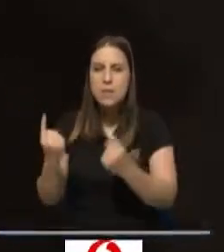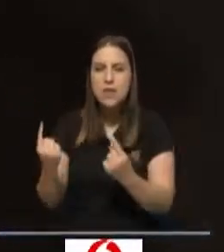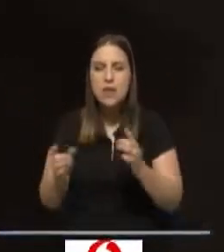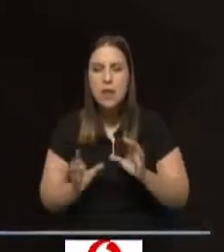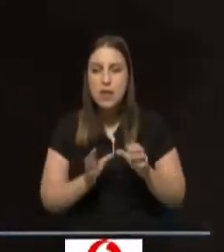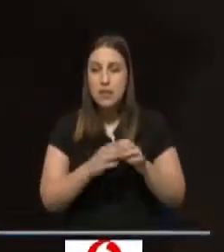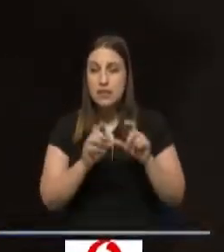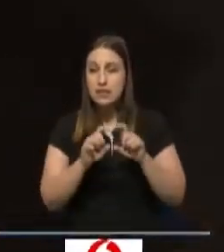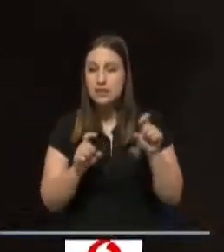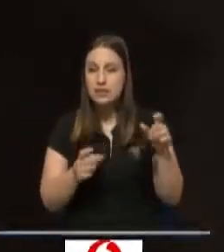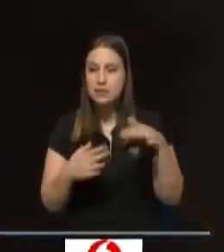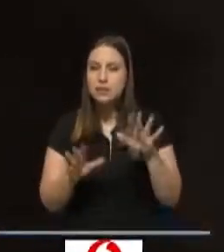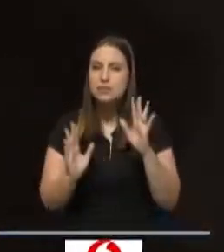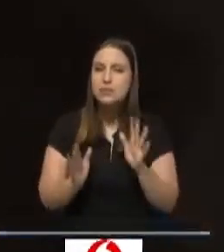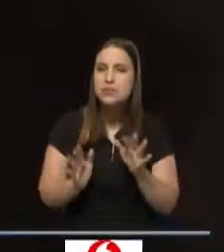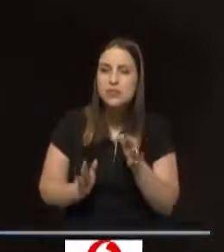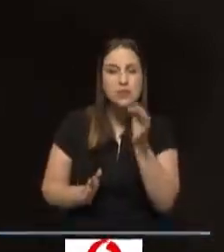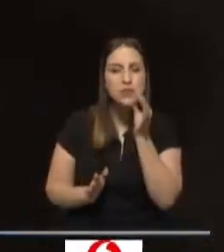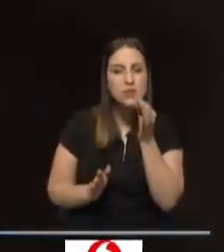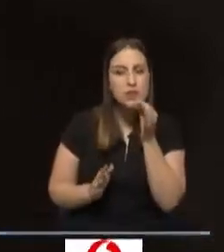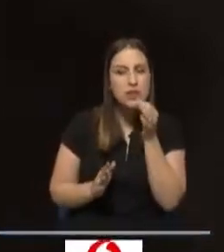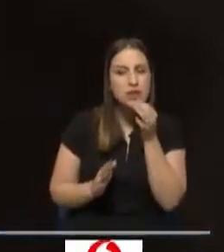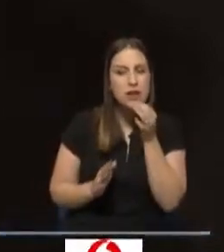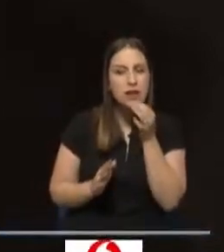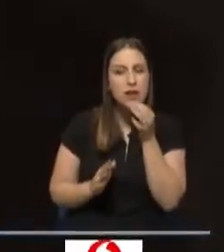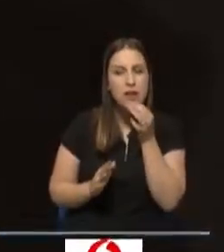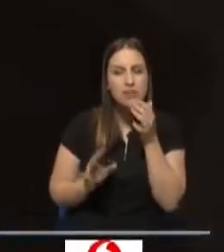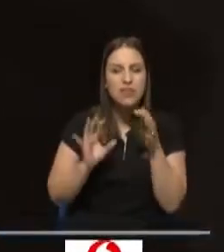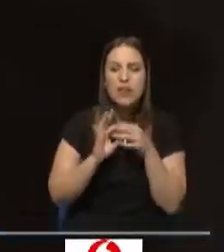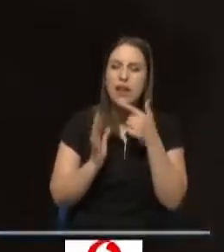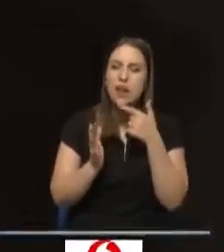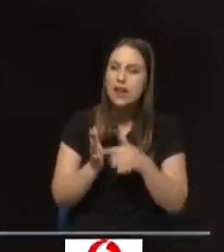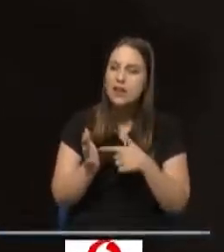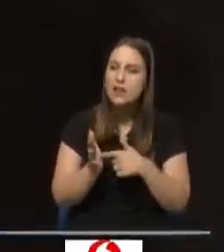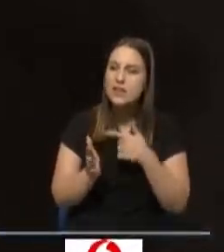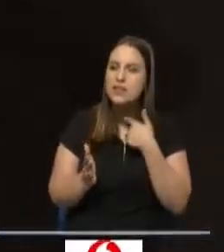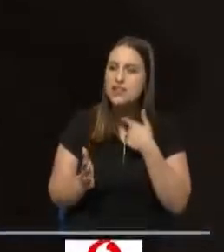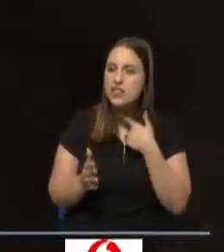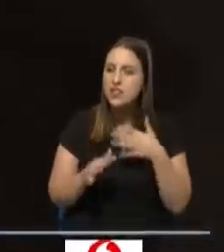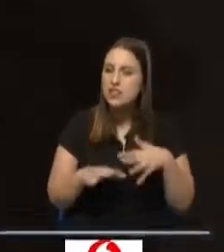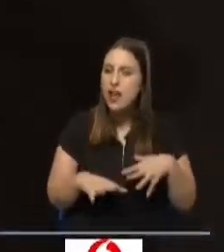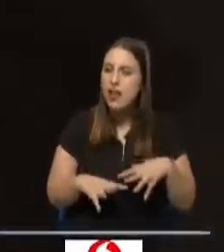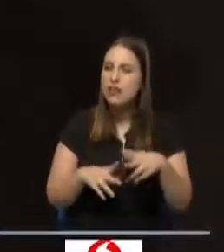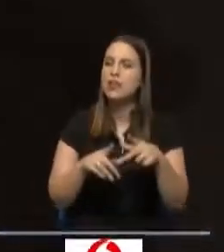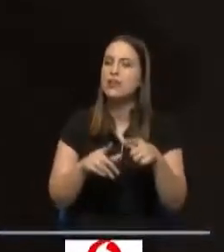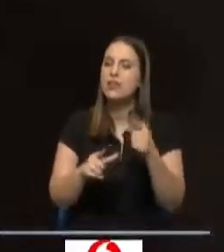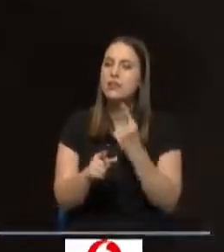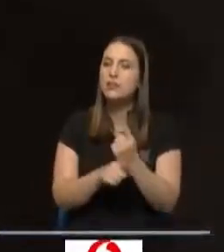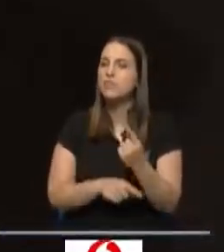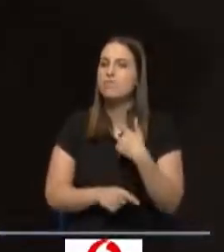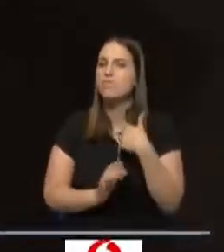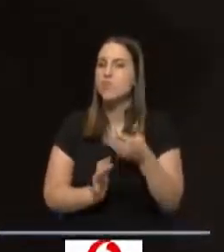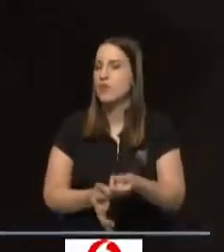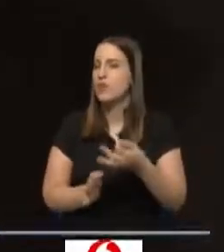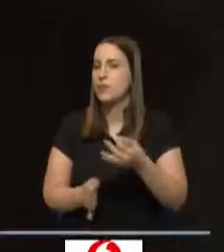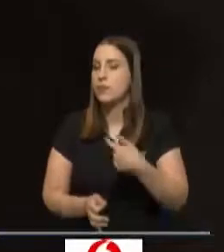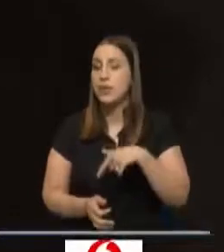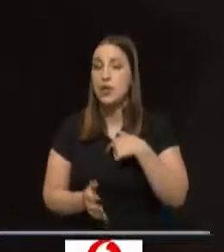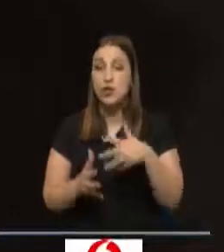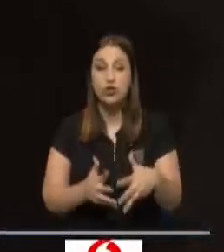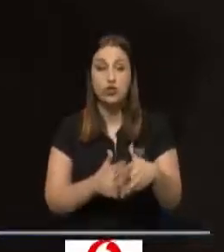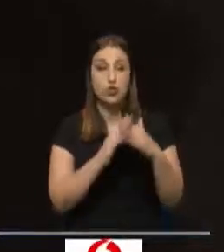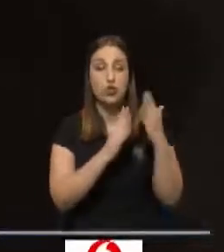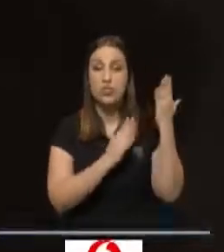obligations of the operators. But we also have to start speaking also about digital literacy, because that's also a very